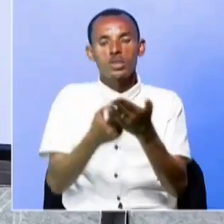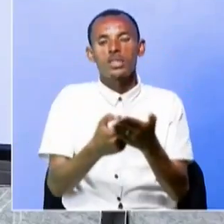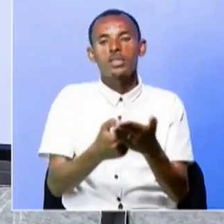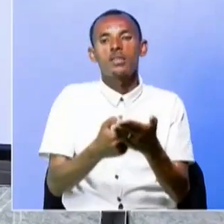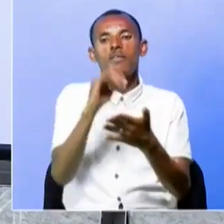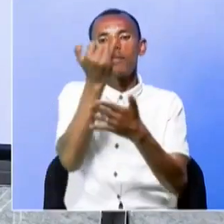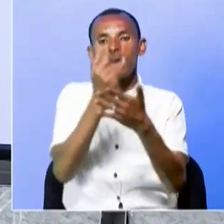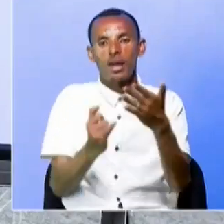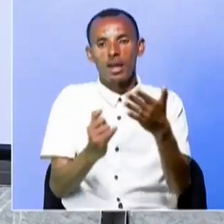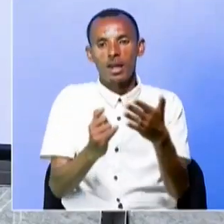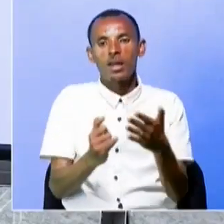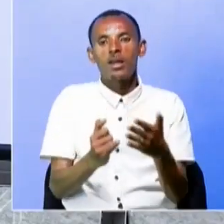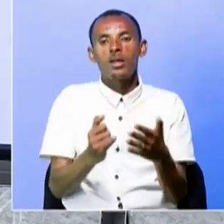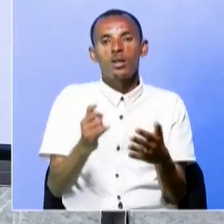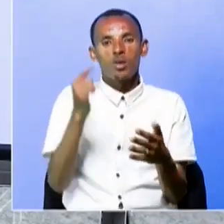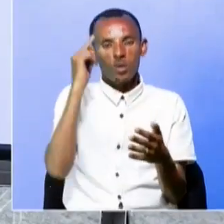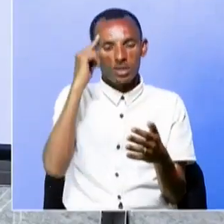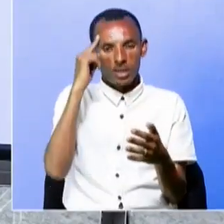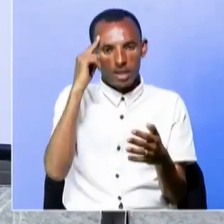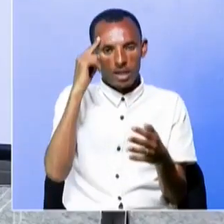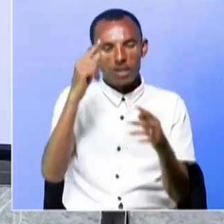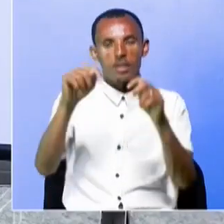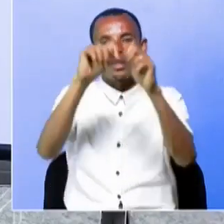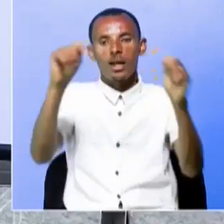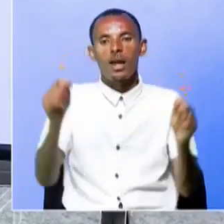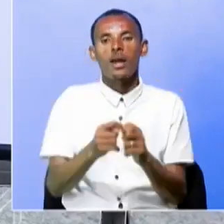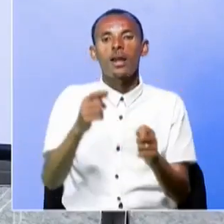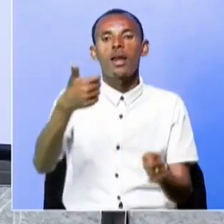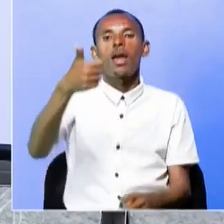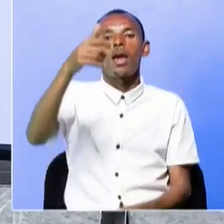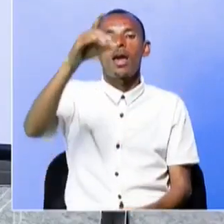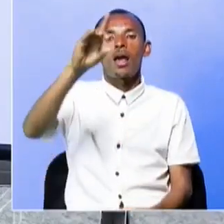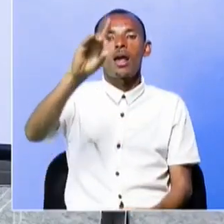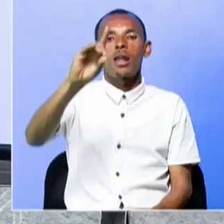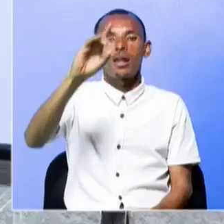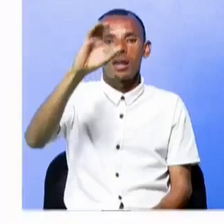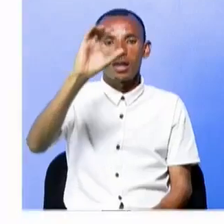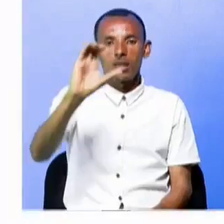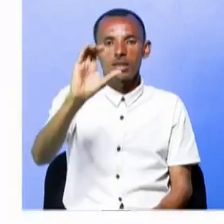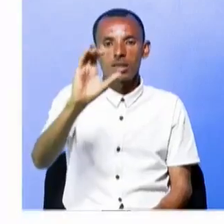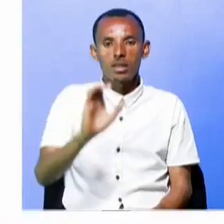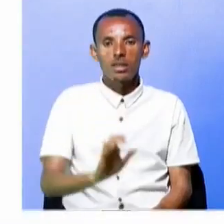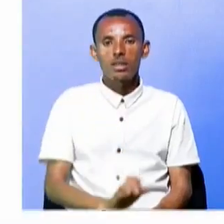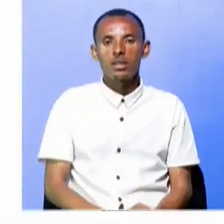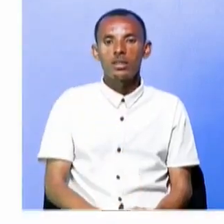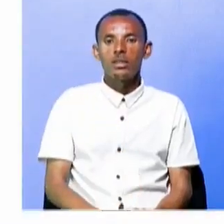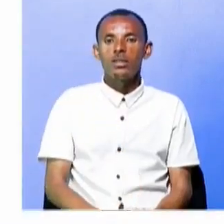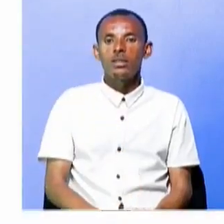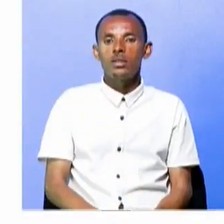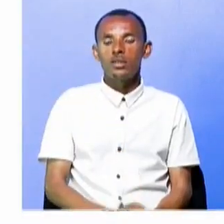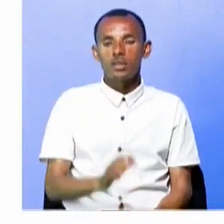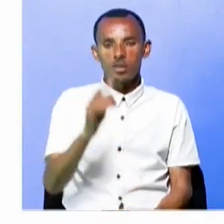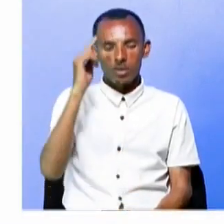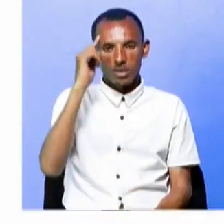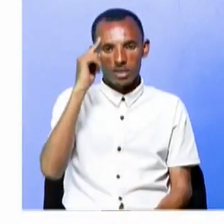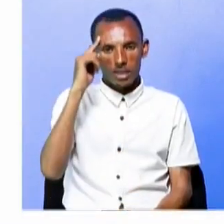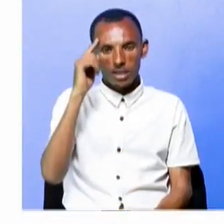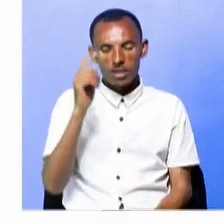okay? Consider triangle ADC, okay? Consider